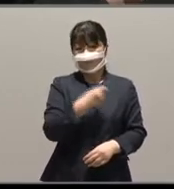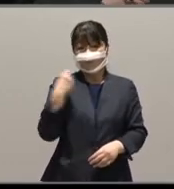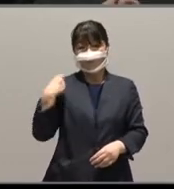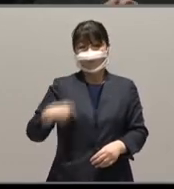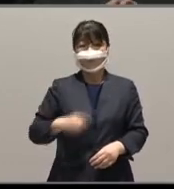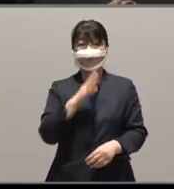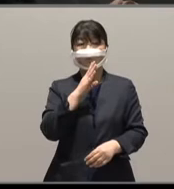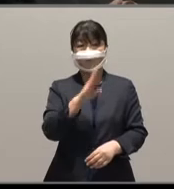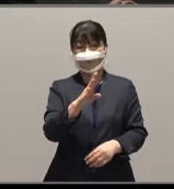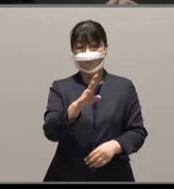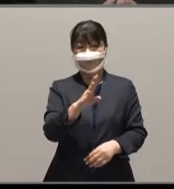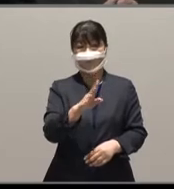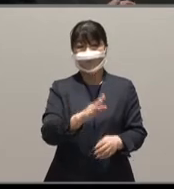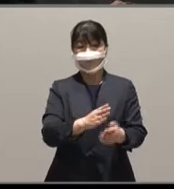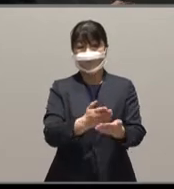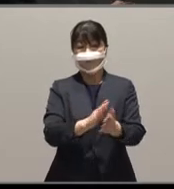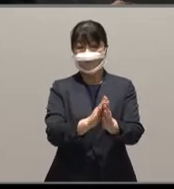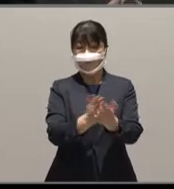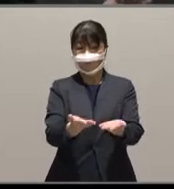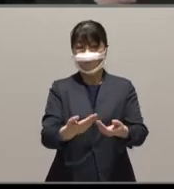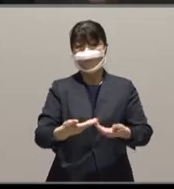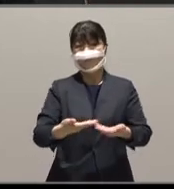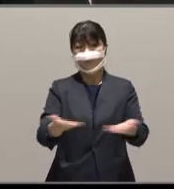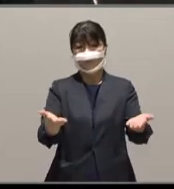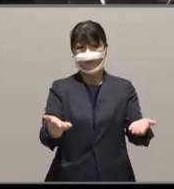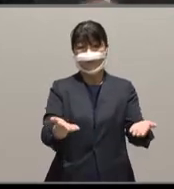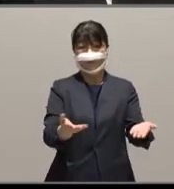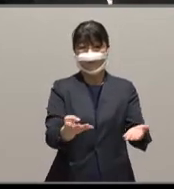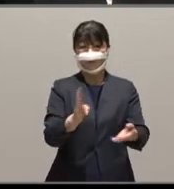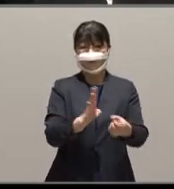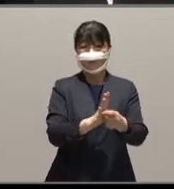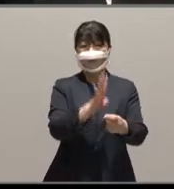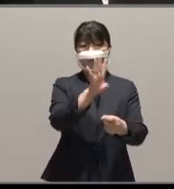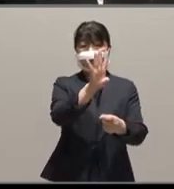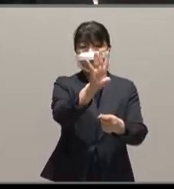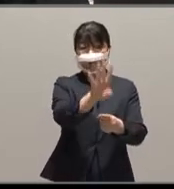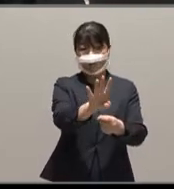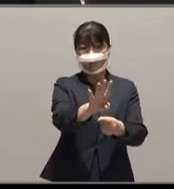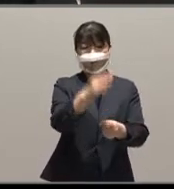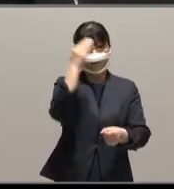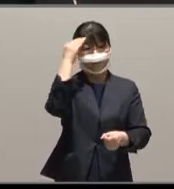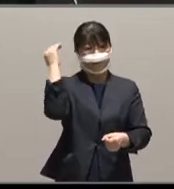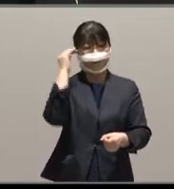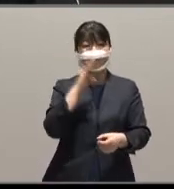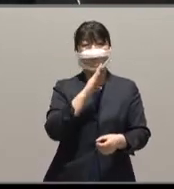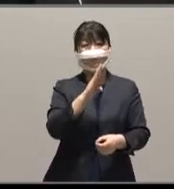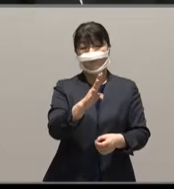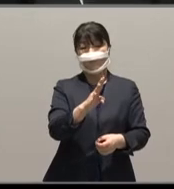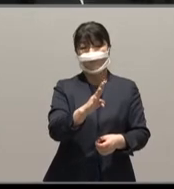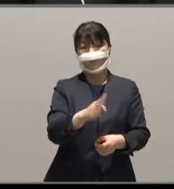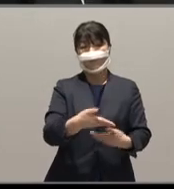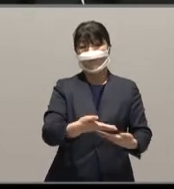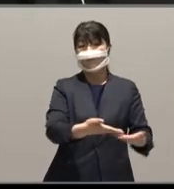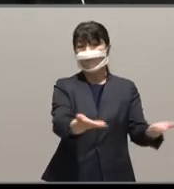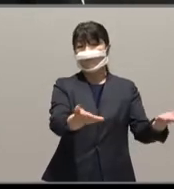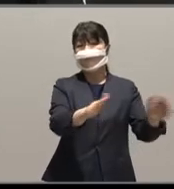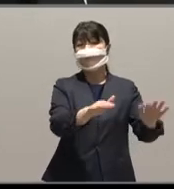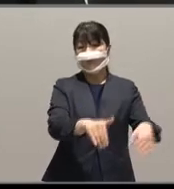preventive medicine. It was translated into Chinese language in the following year, and 4 years later, translated